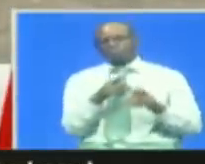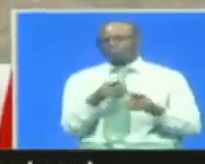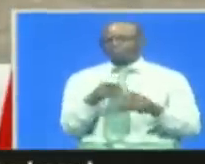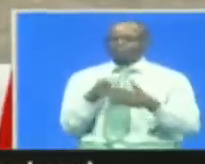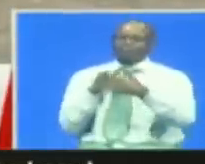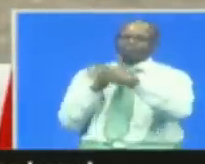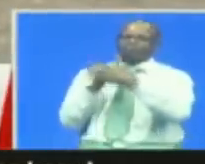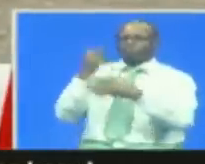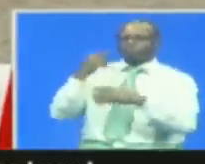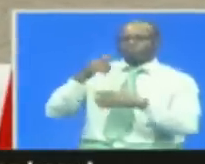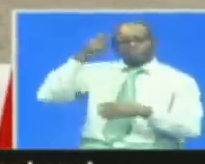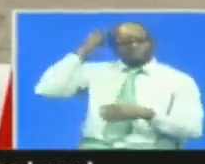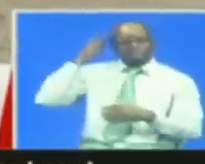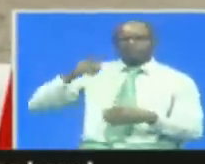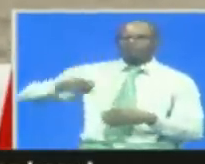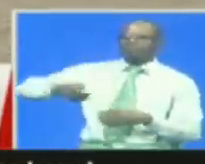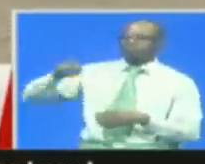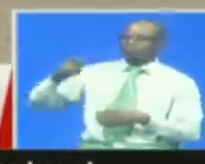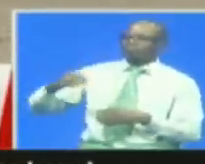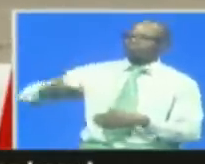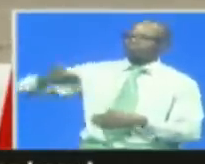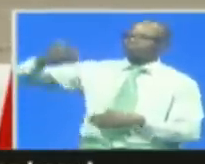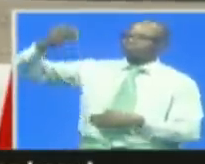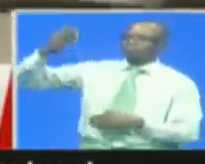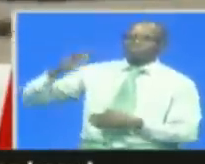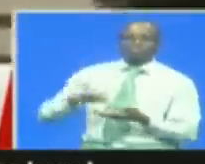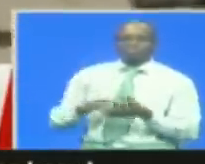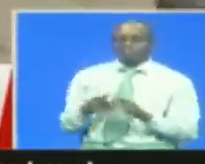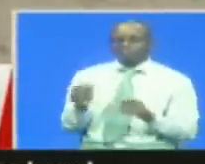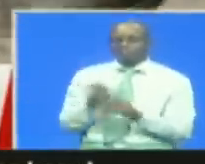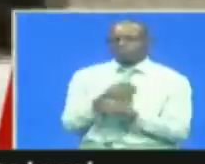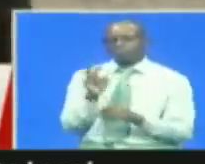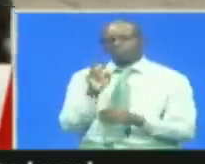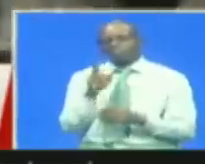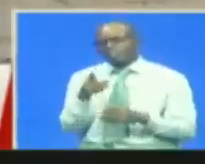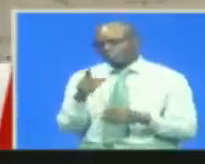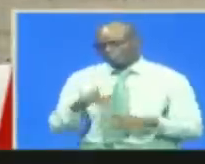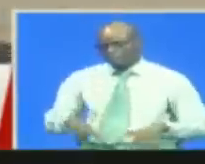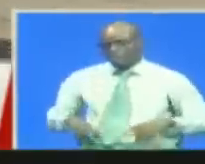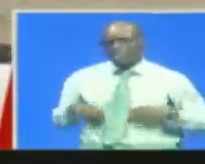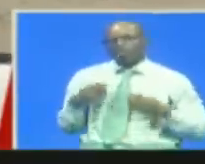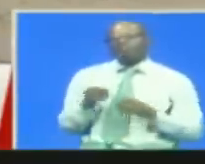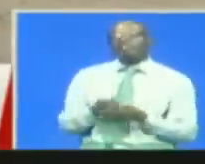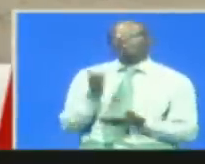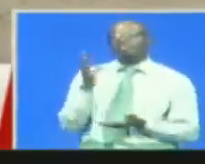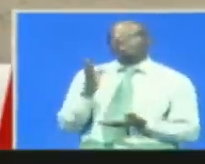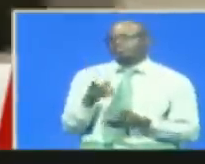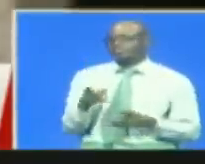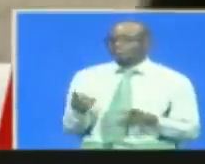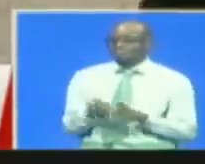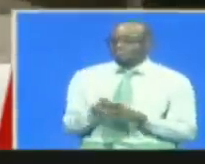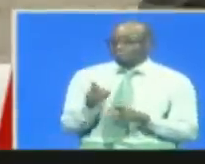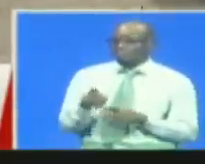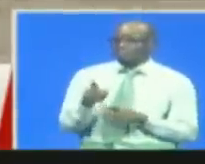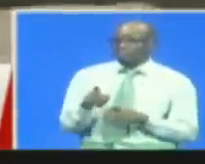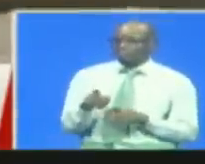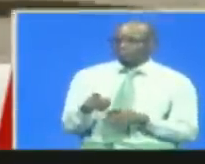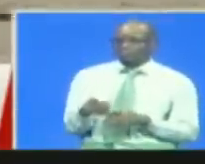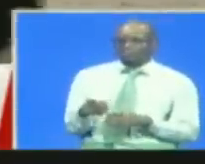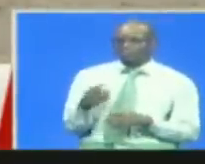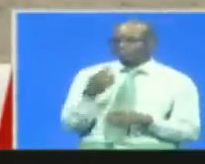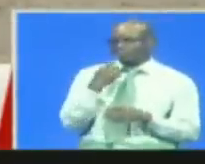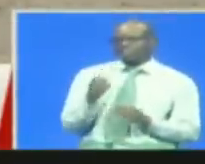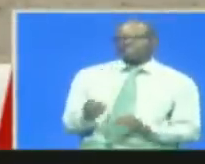MP is kept only in the most lavish of lifestyles. After all, they've made it abundantly clear they did